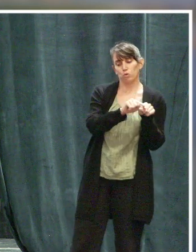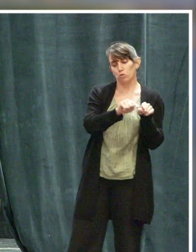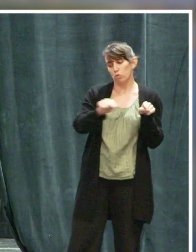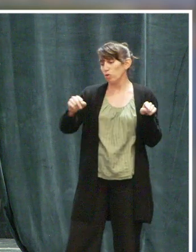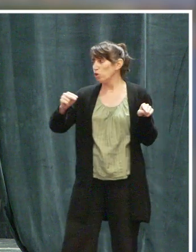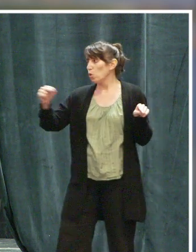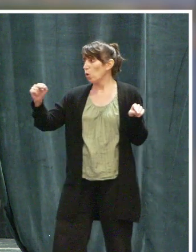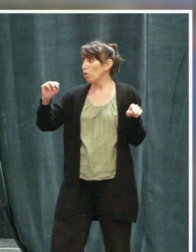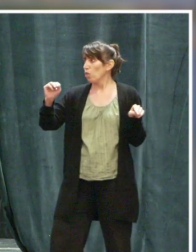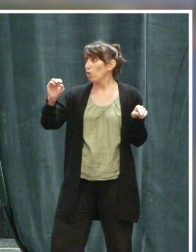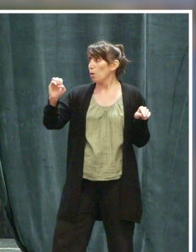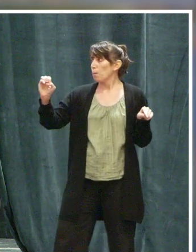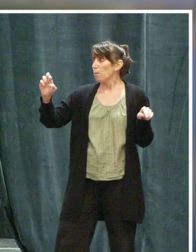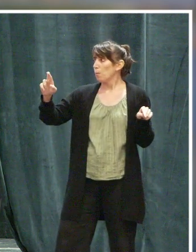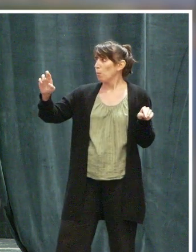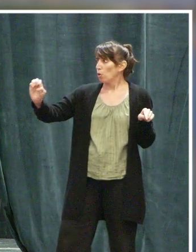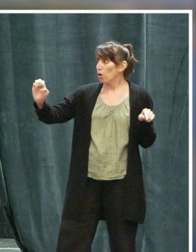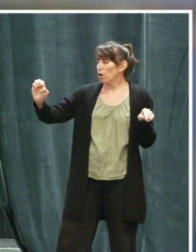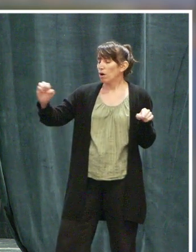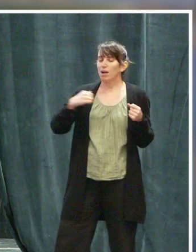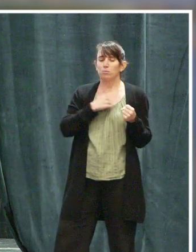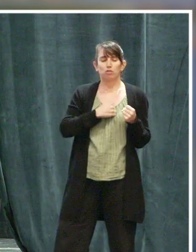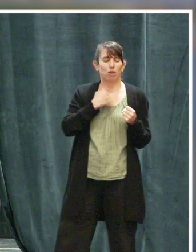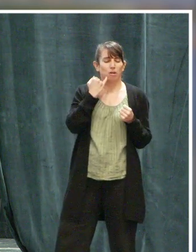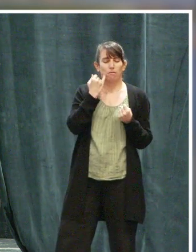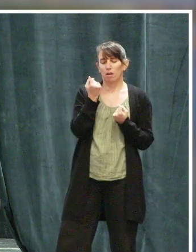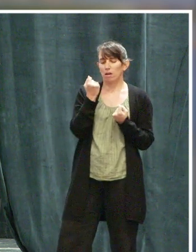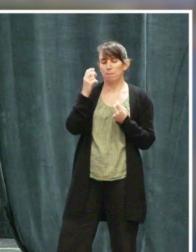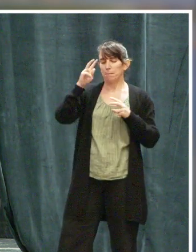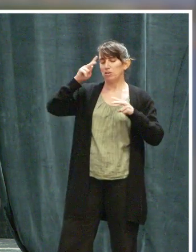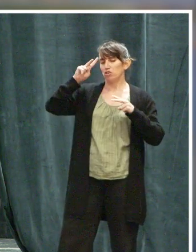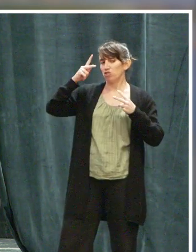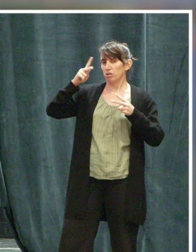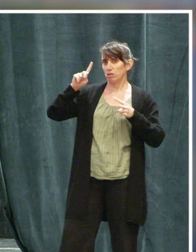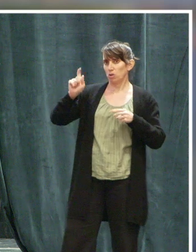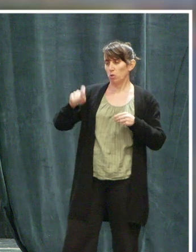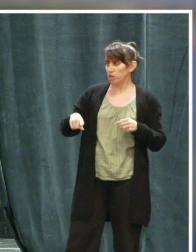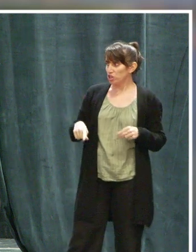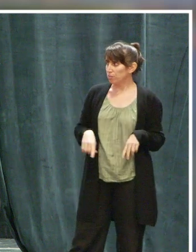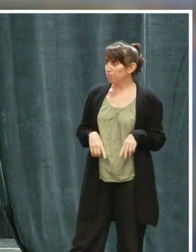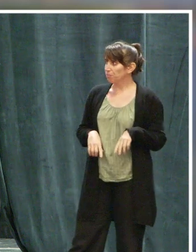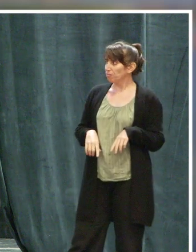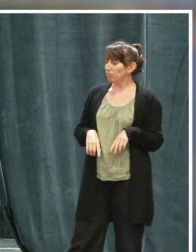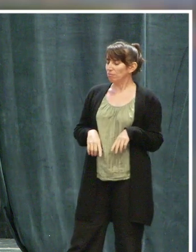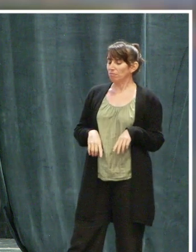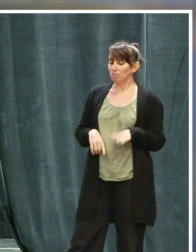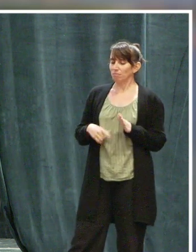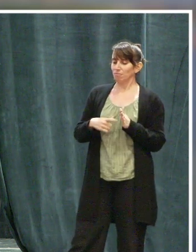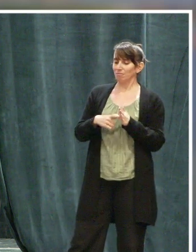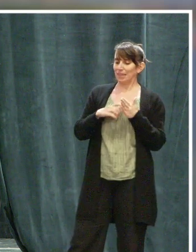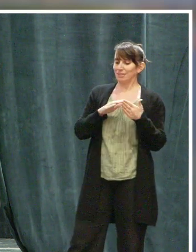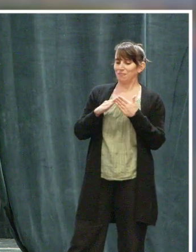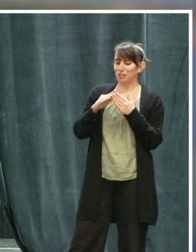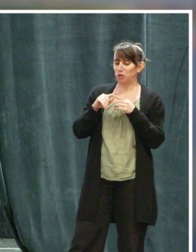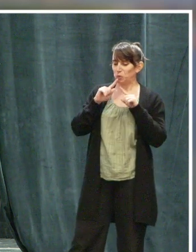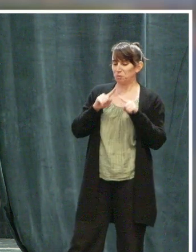LMCR slide. Yeah, sorry if I misunderstood the question. That's right. Thanks, Tammy, for So it takes a village to, respond to questions